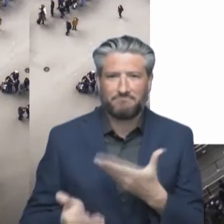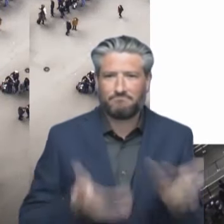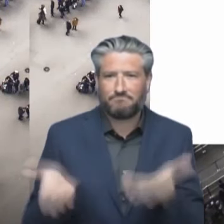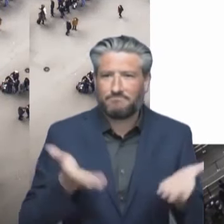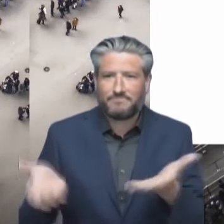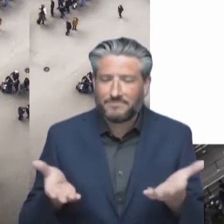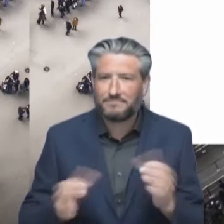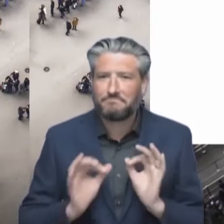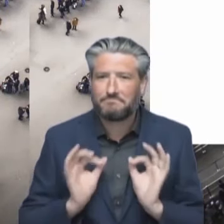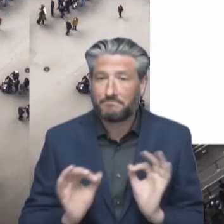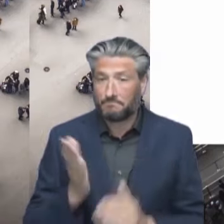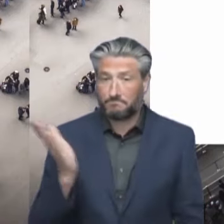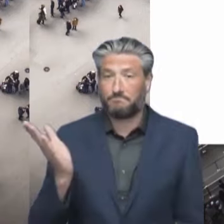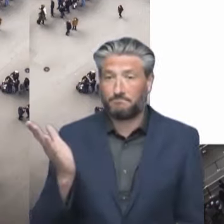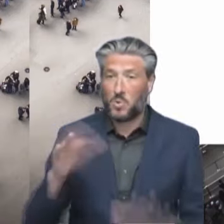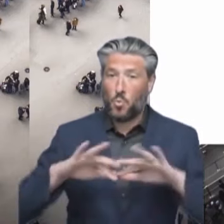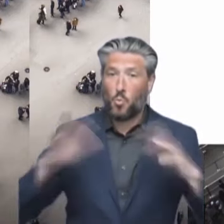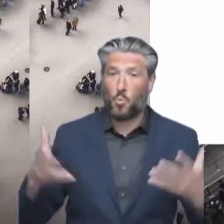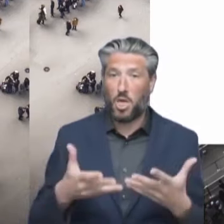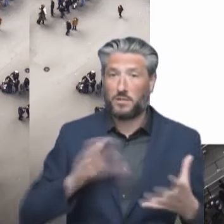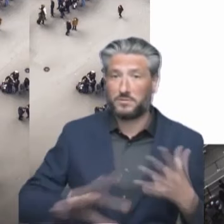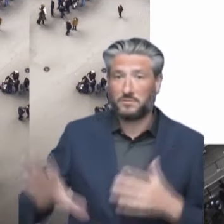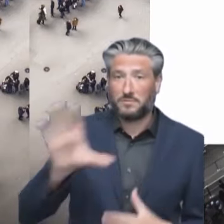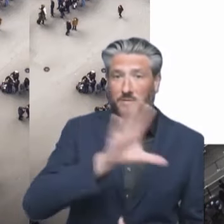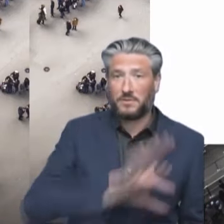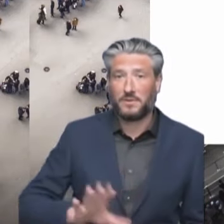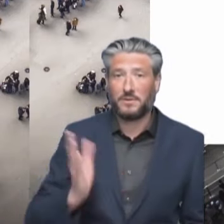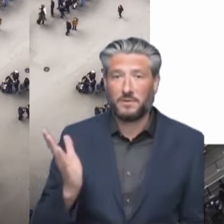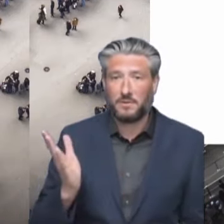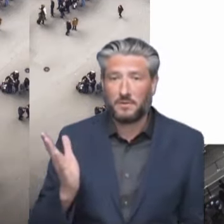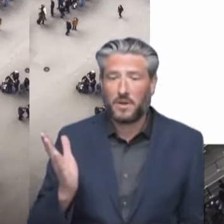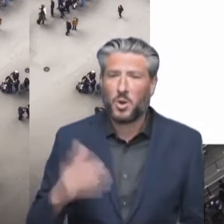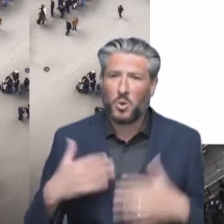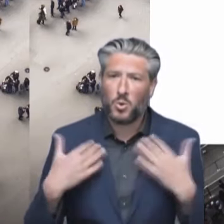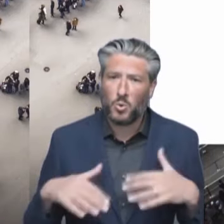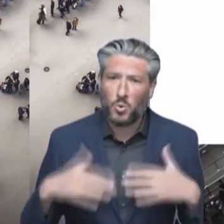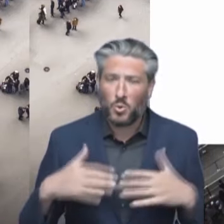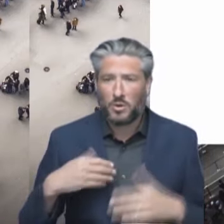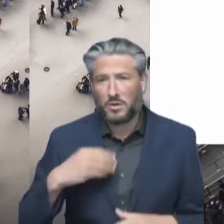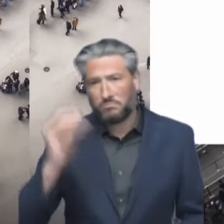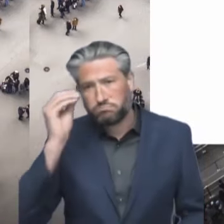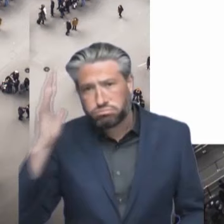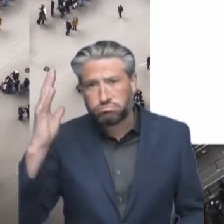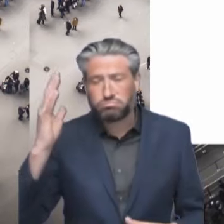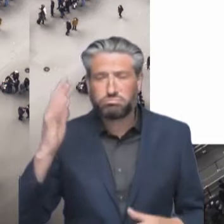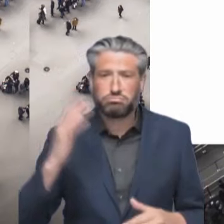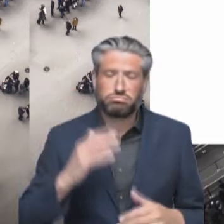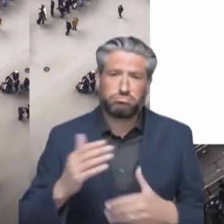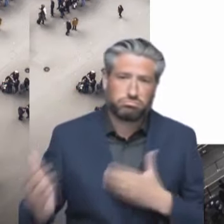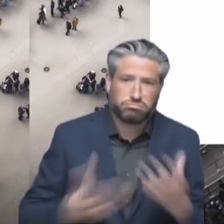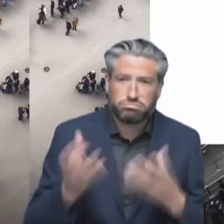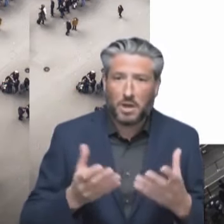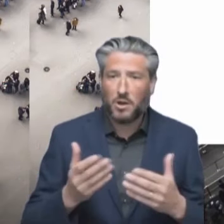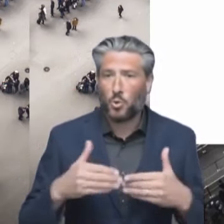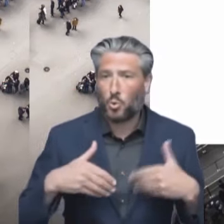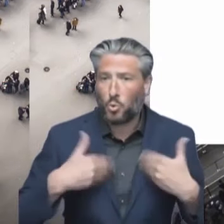foundations that are present in the world and in France are really using their resources to accompany young people and to reinsert